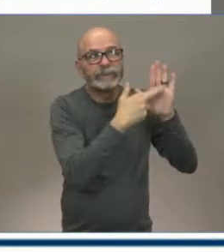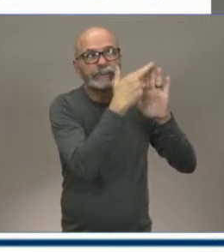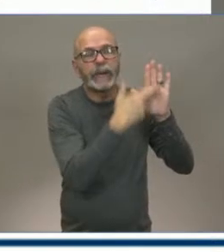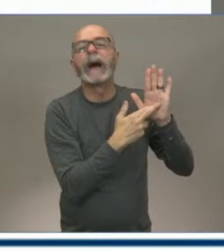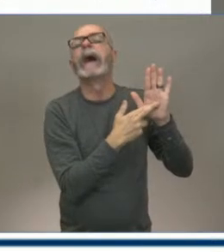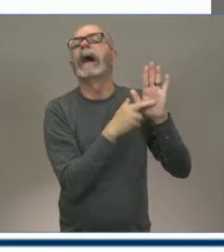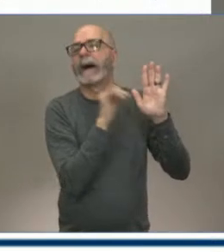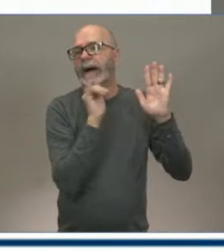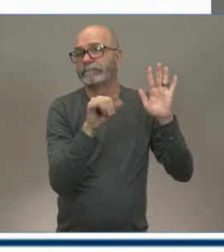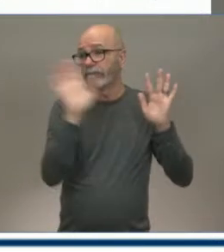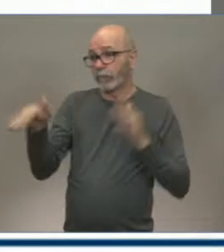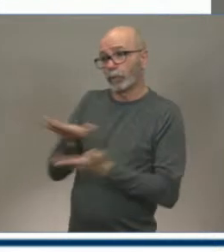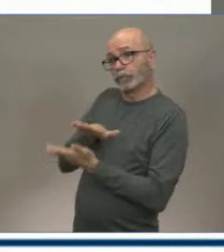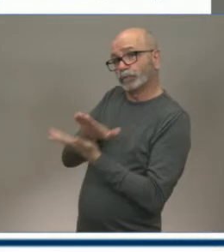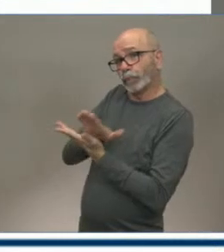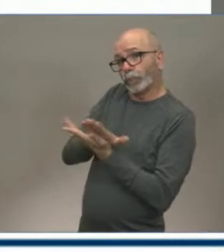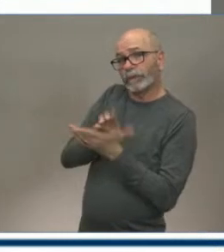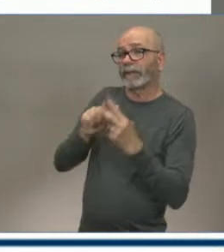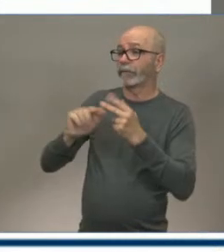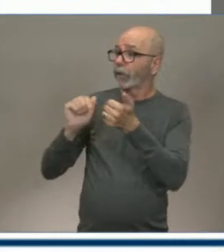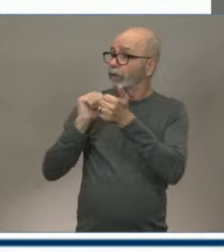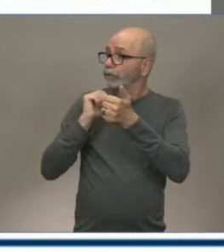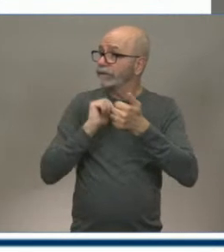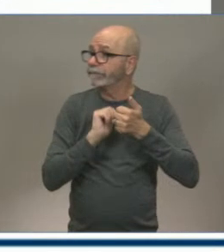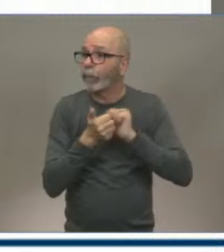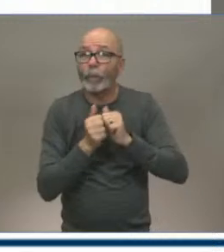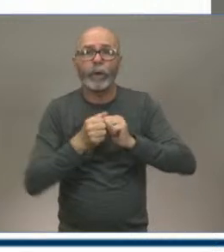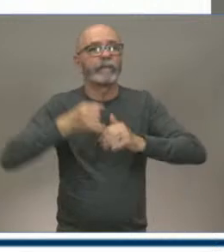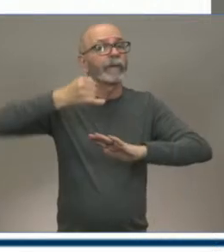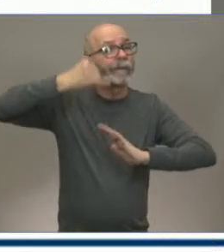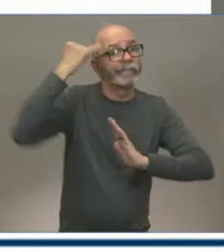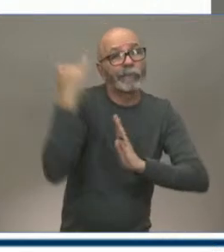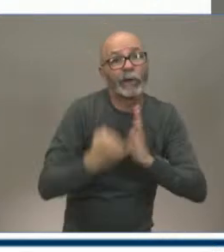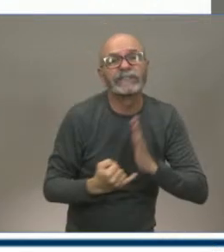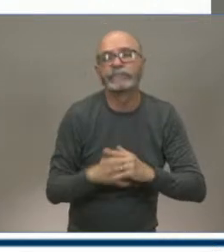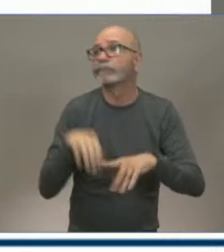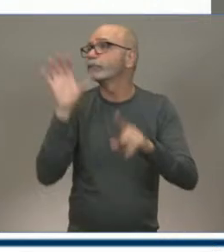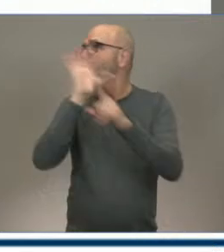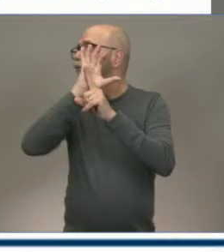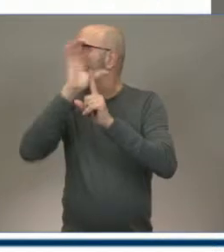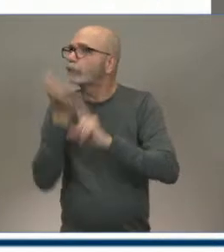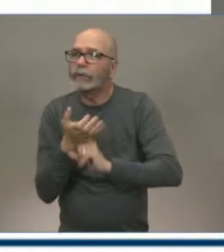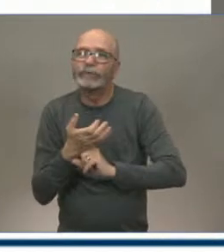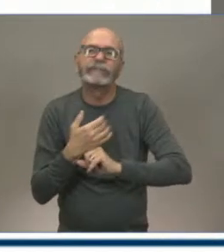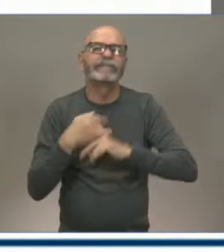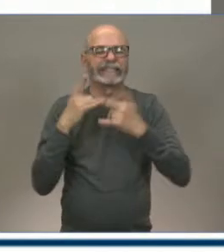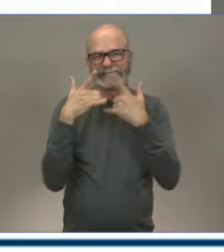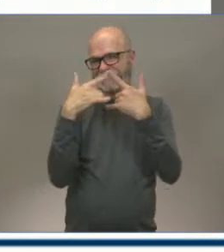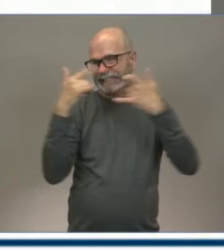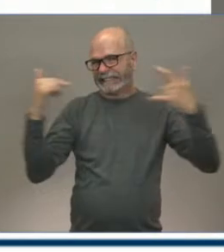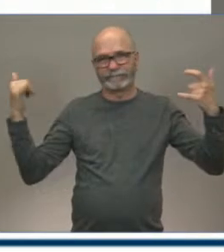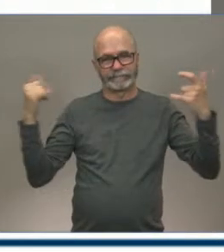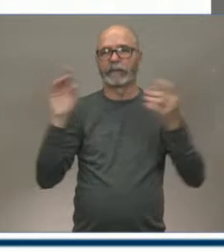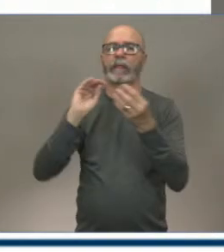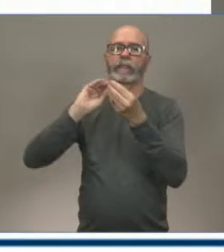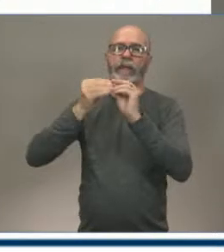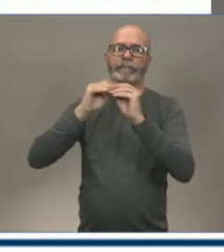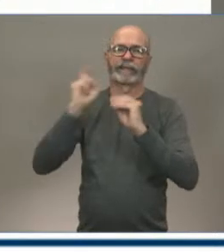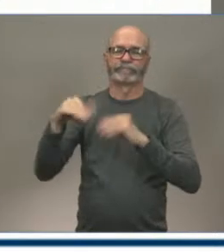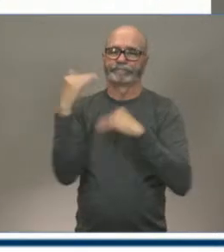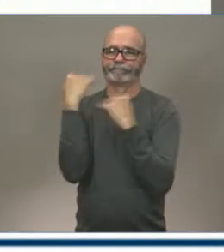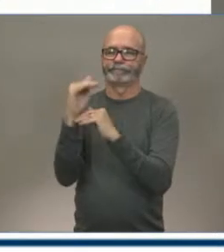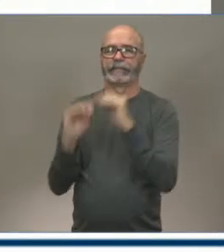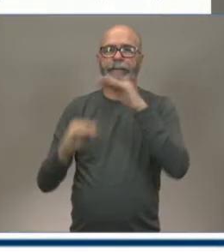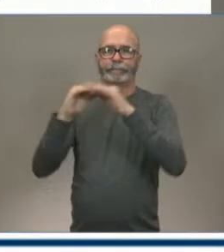need to follow the same rules. So that means there are no more than 25 people for a sport activity or for